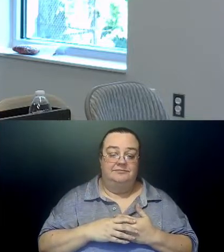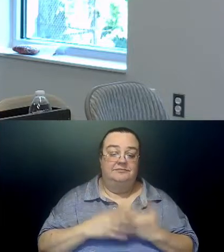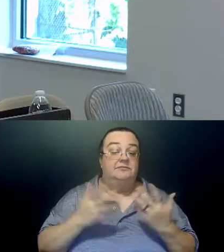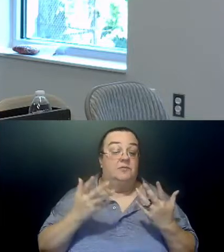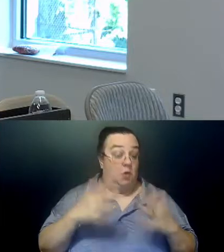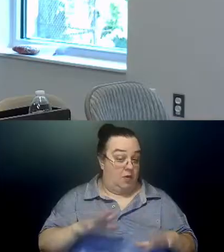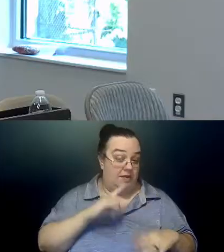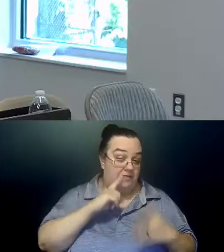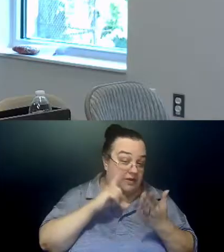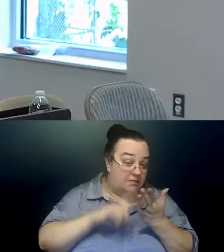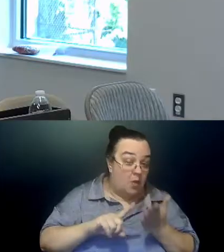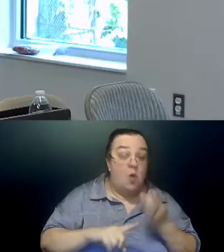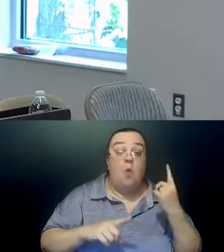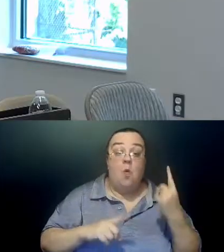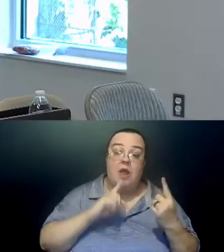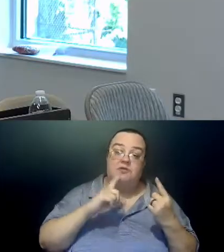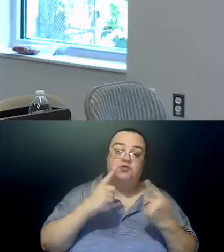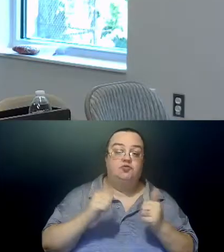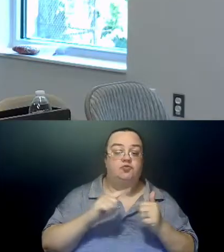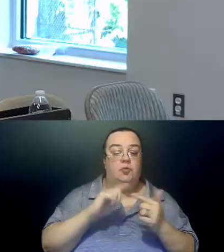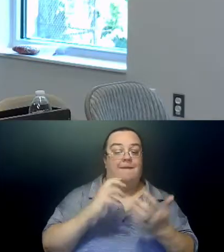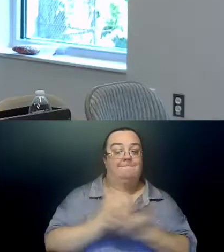to maximize the county